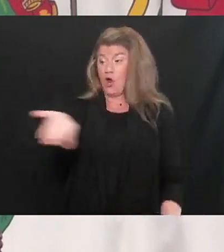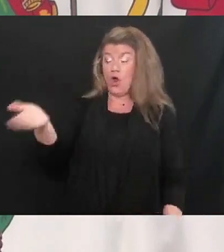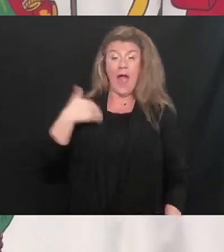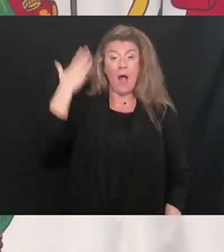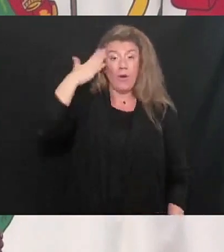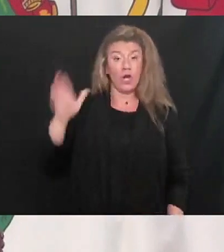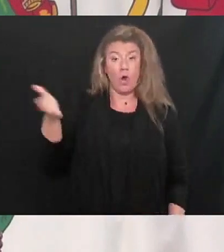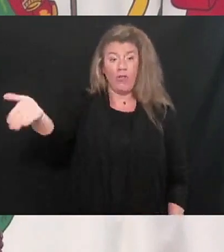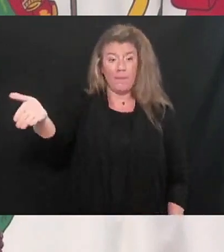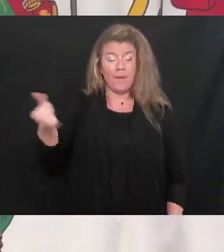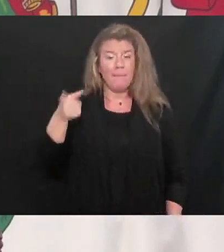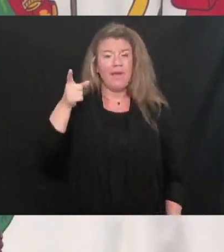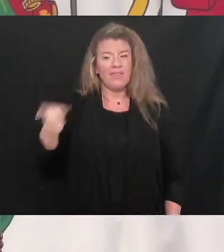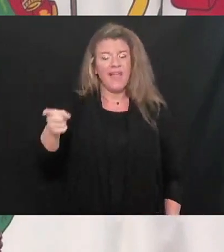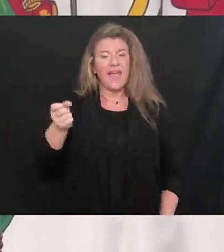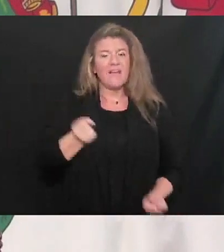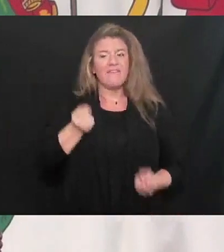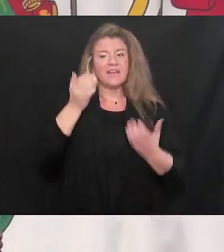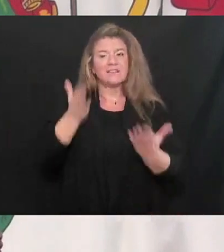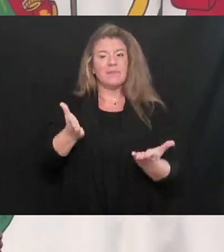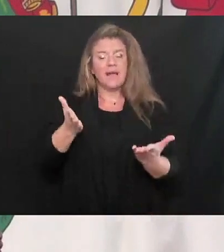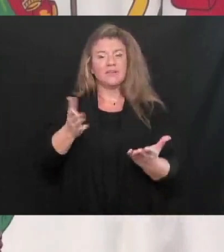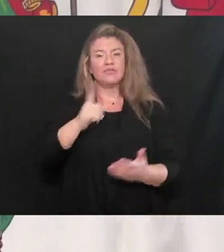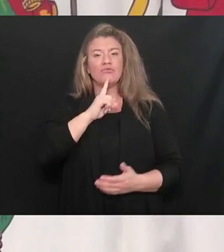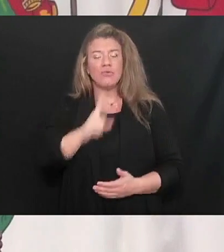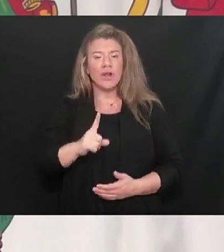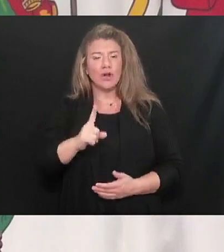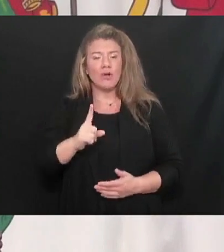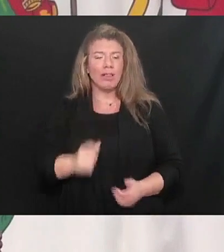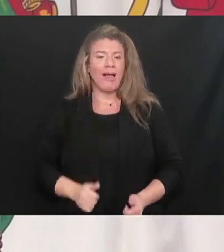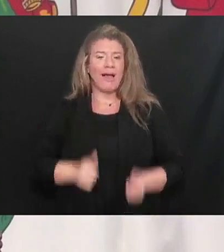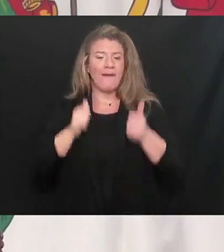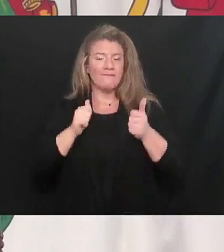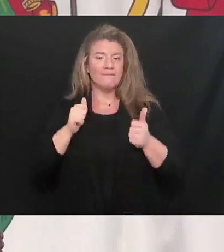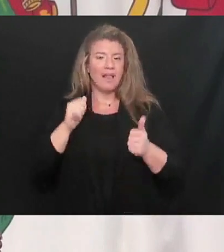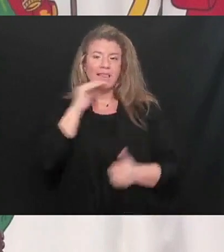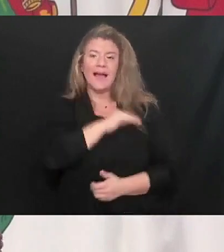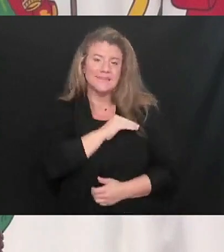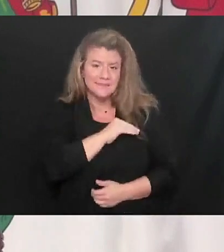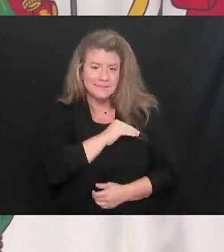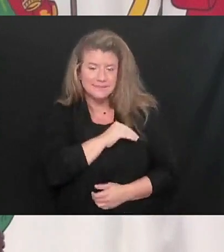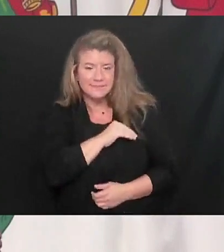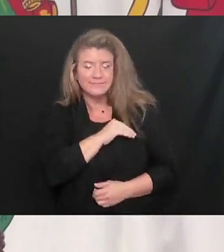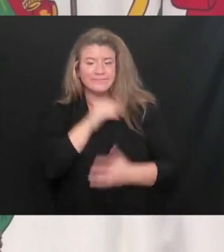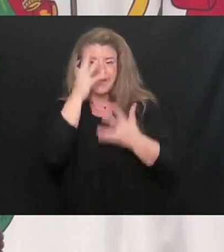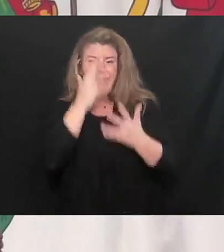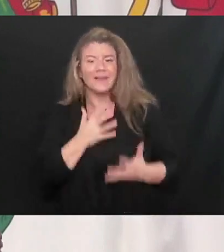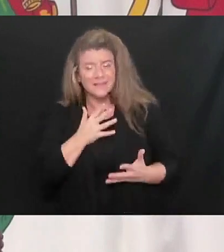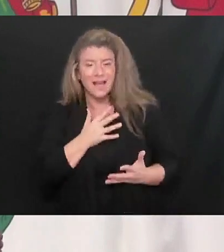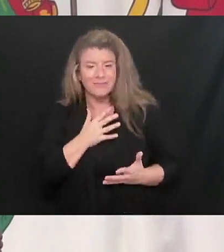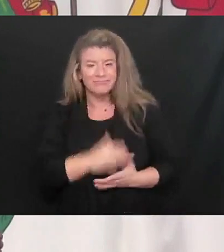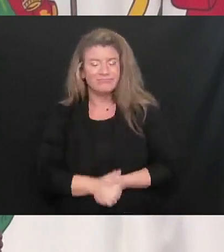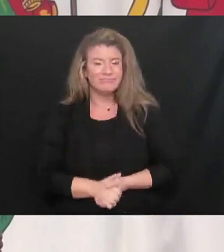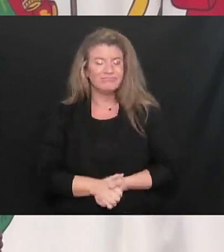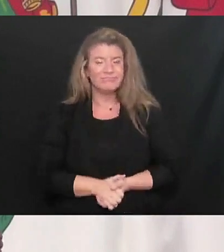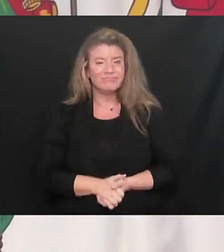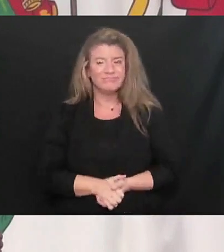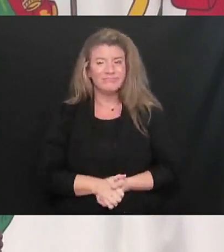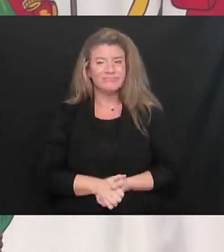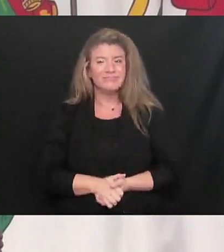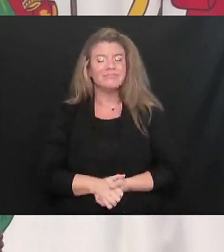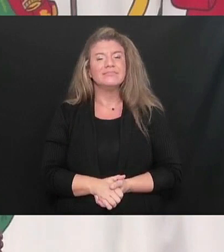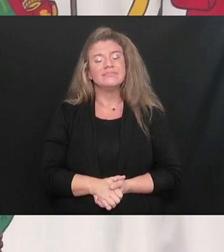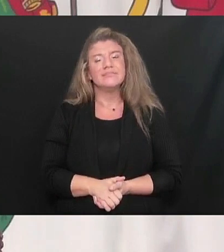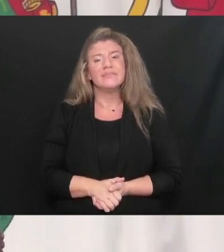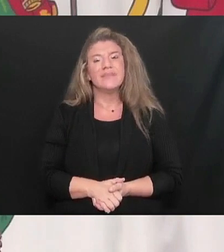expressed real live vile. And it's sad. It's truly sad. From the